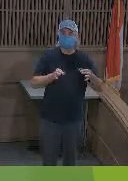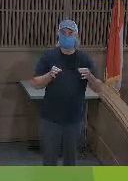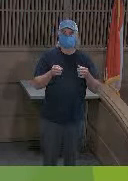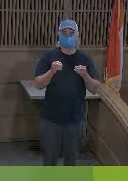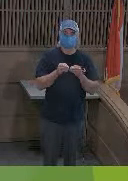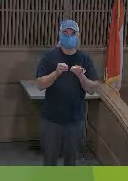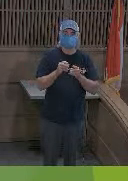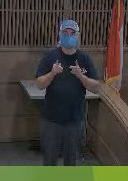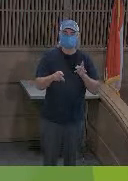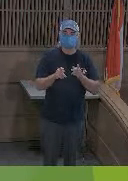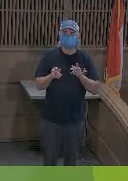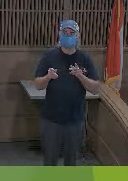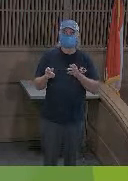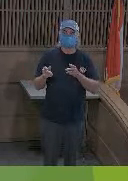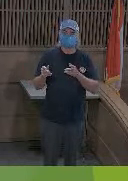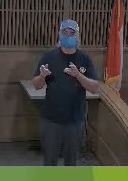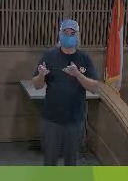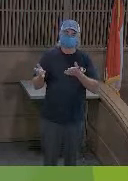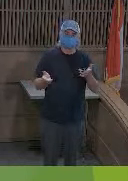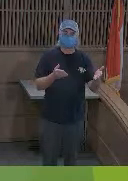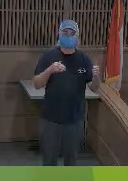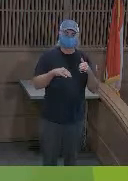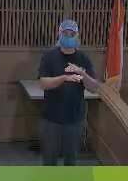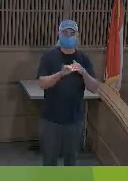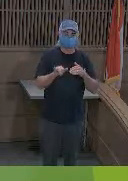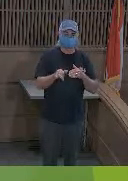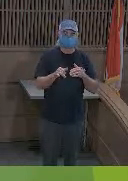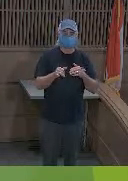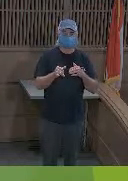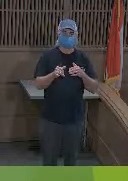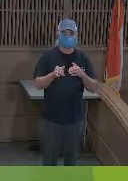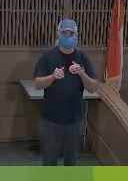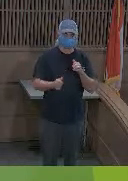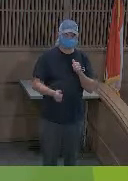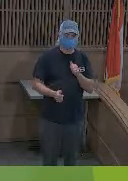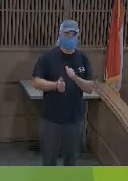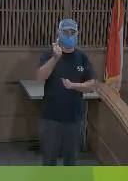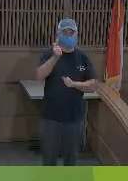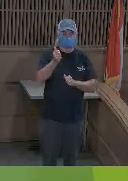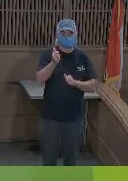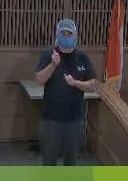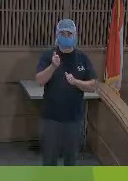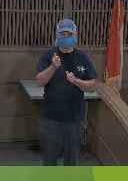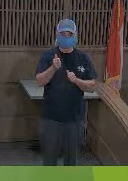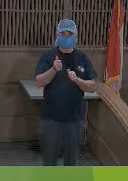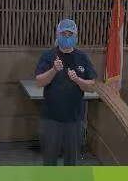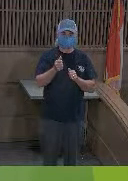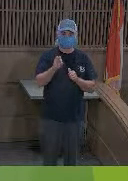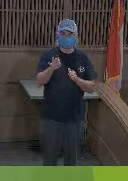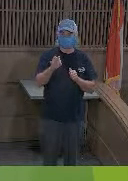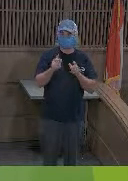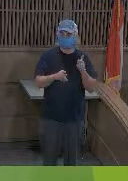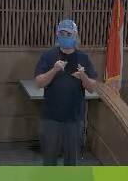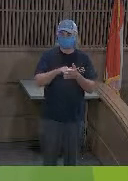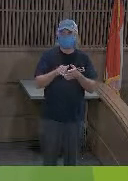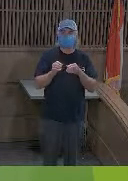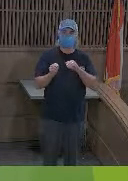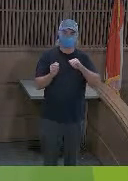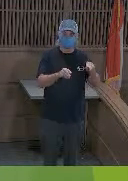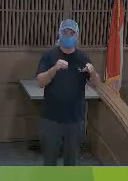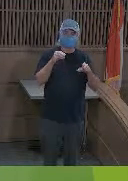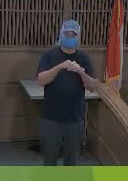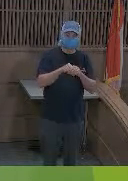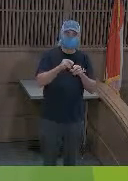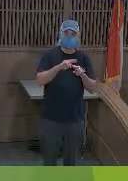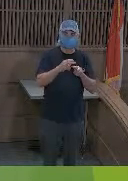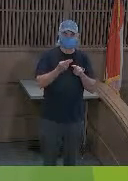are unvaccinated is the overwhelming majority. I think in the front page of the paper the last few weeks,